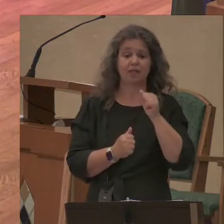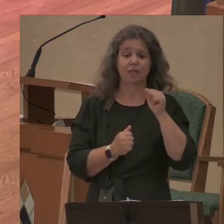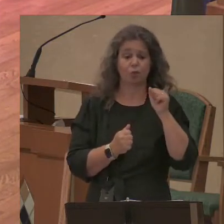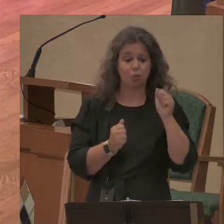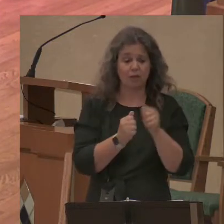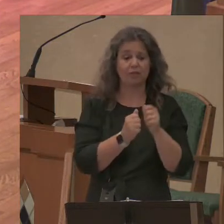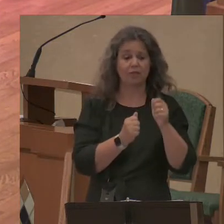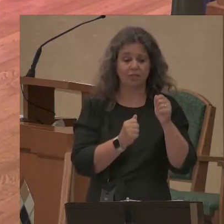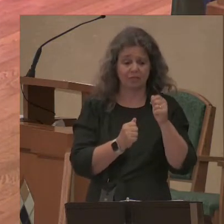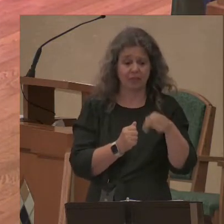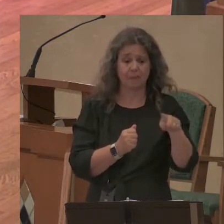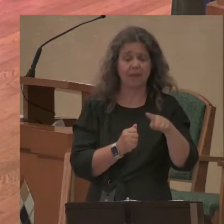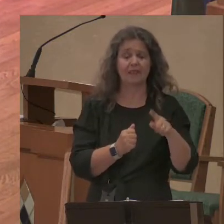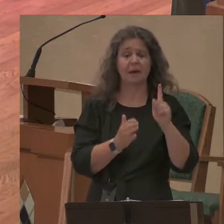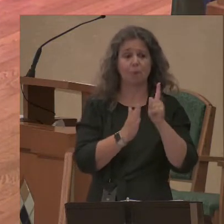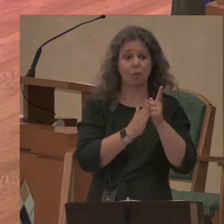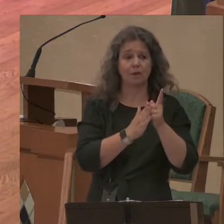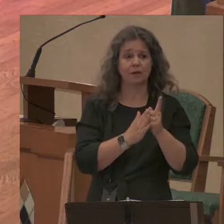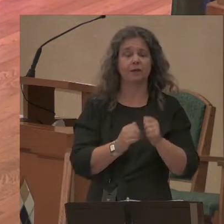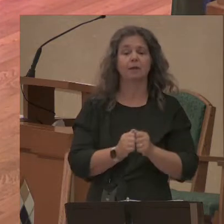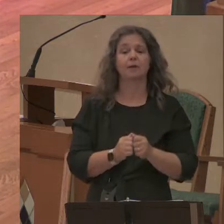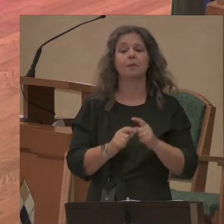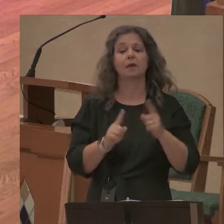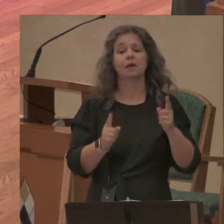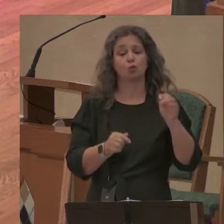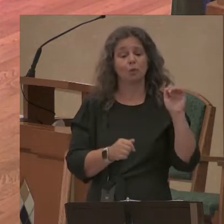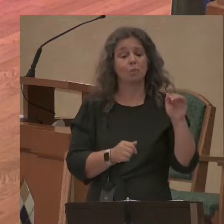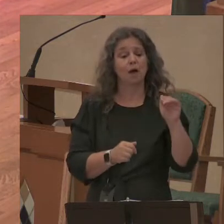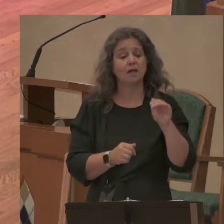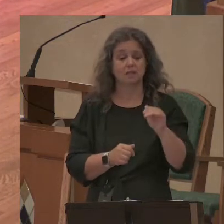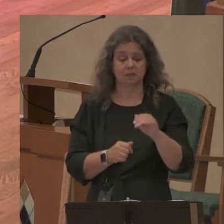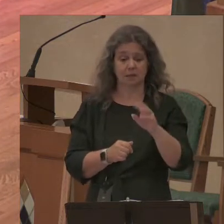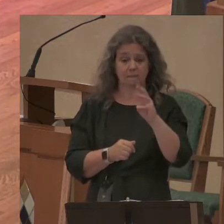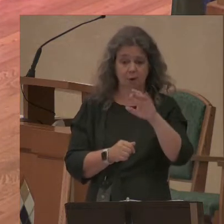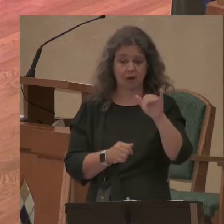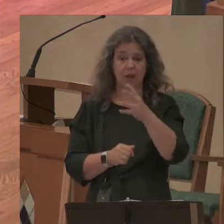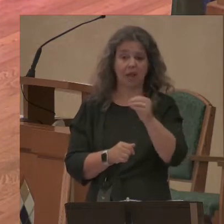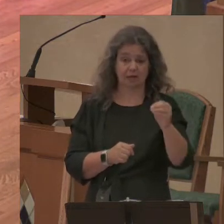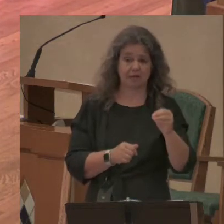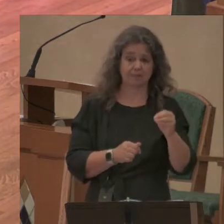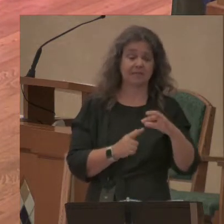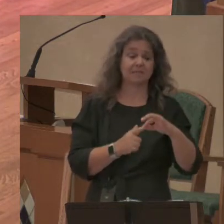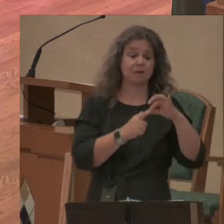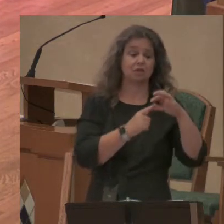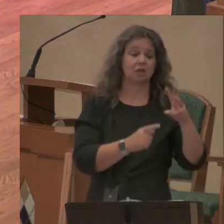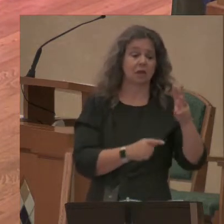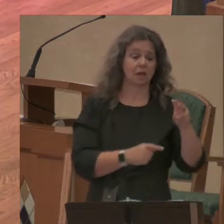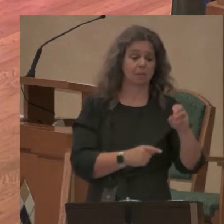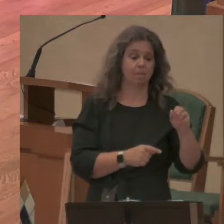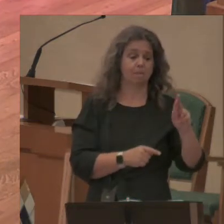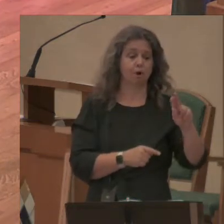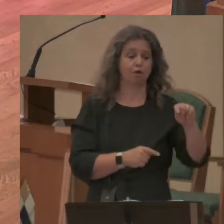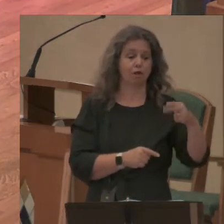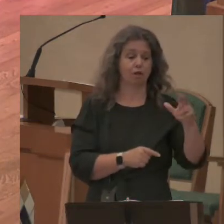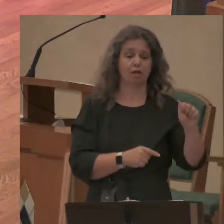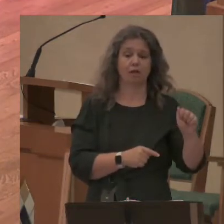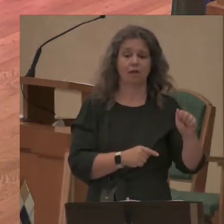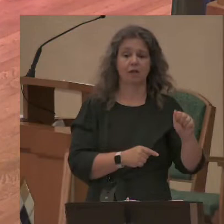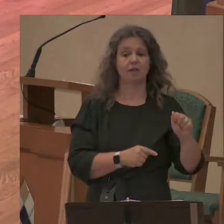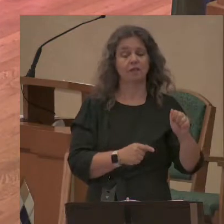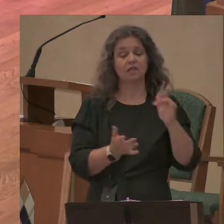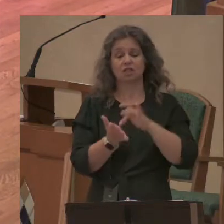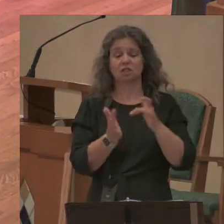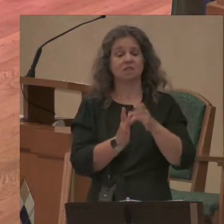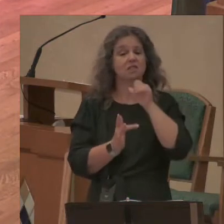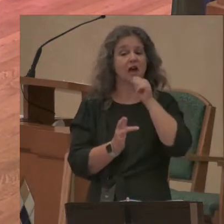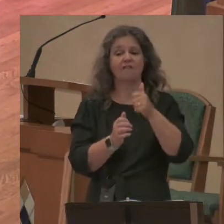reminds Mary and Martha especially, that he is never far away. And we have that promise too, that